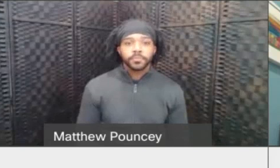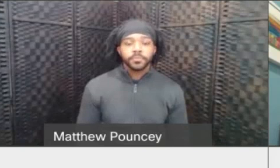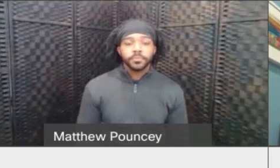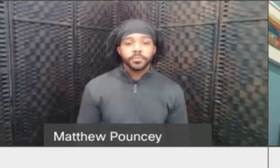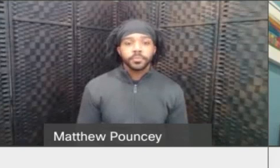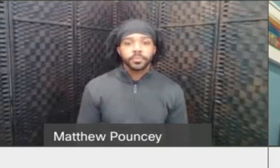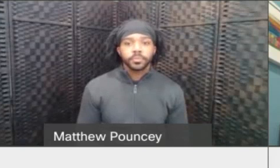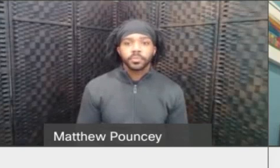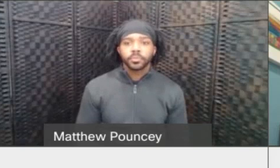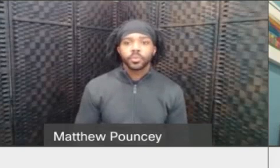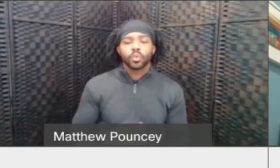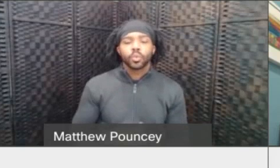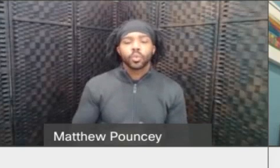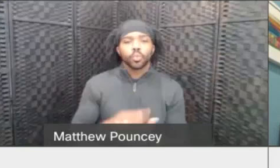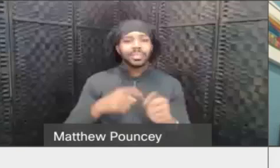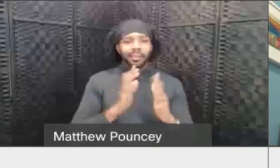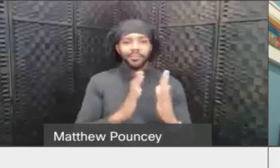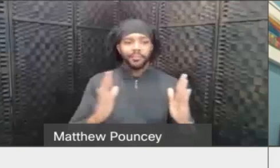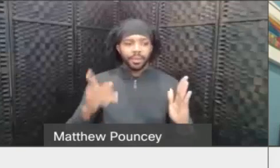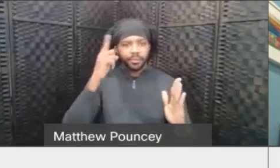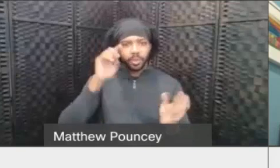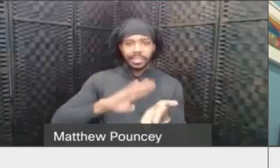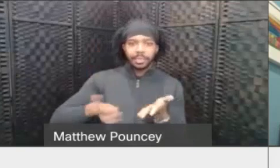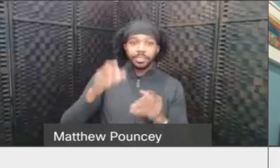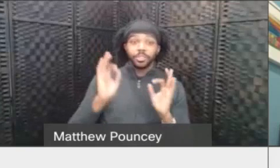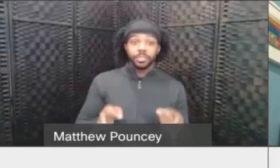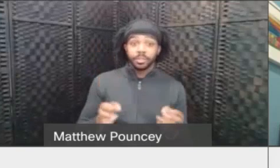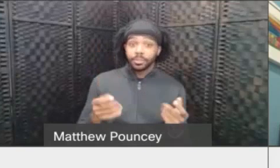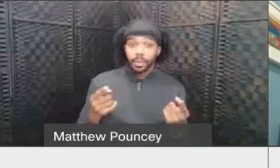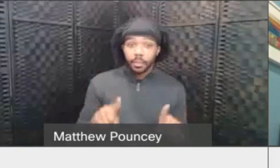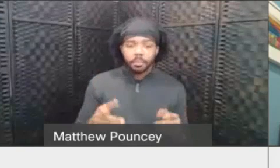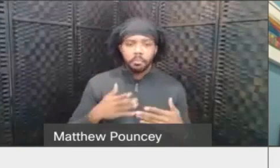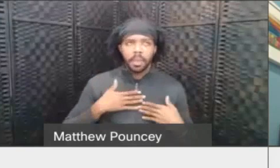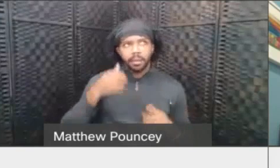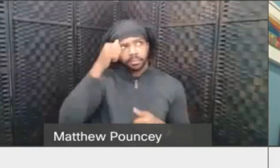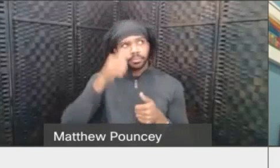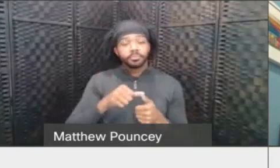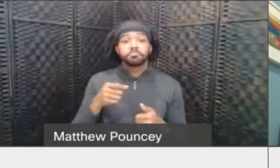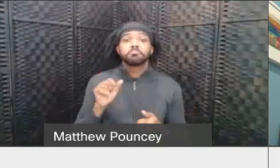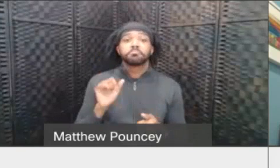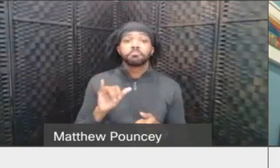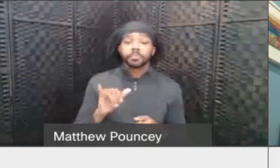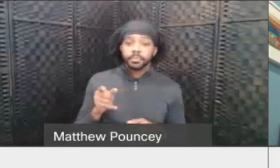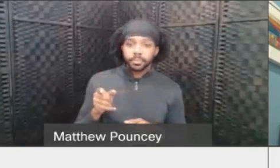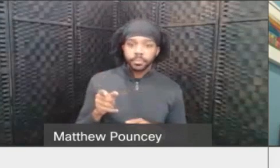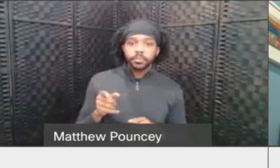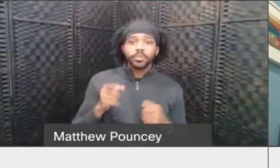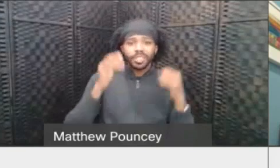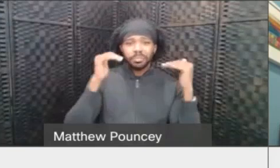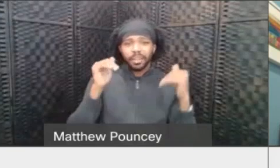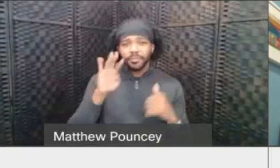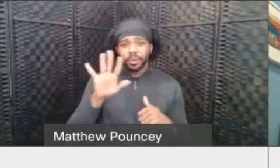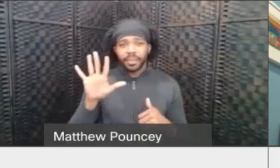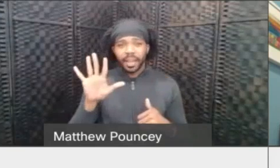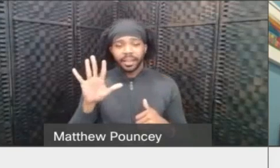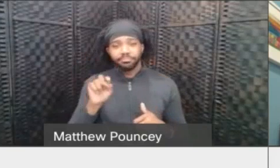And what is the time frame for an exemption decision to be made? My recollection was that it was expect 45 to